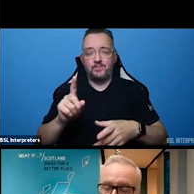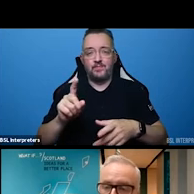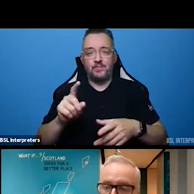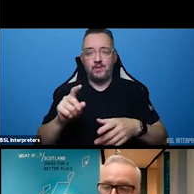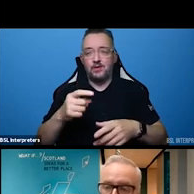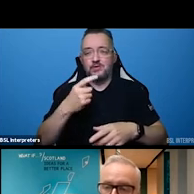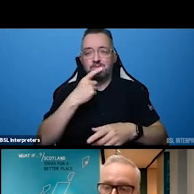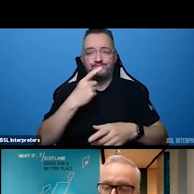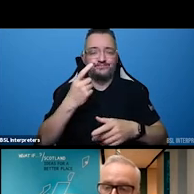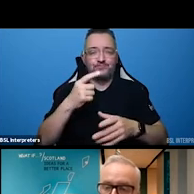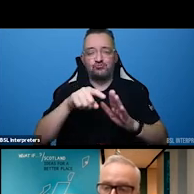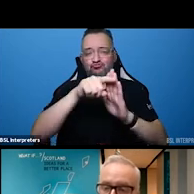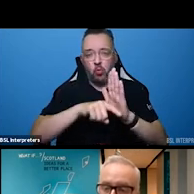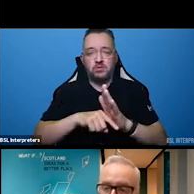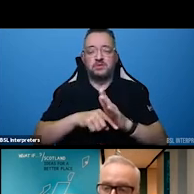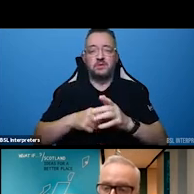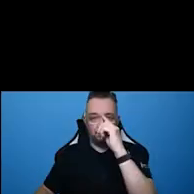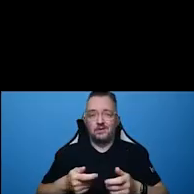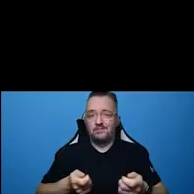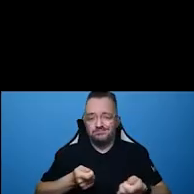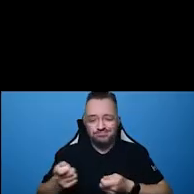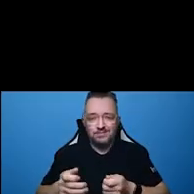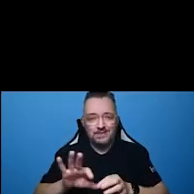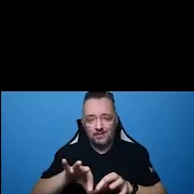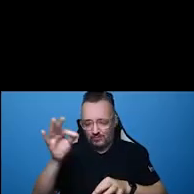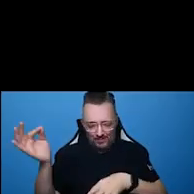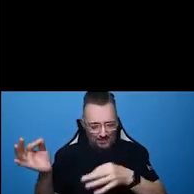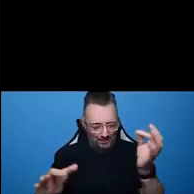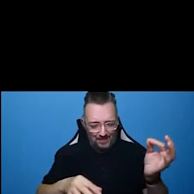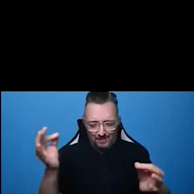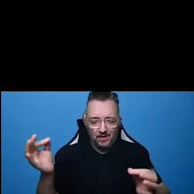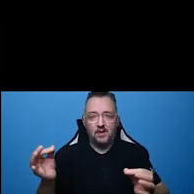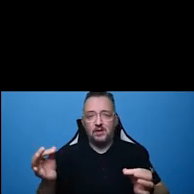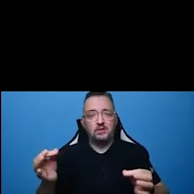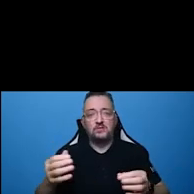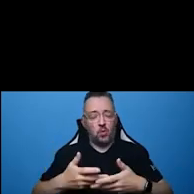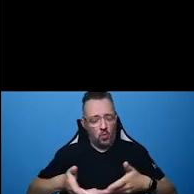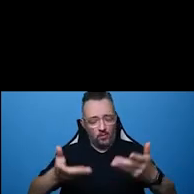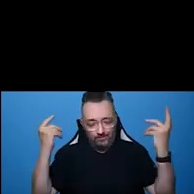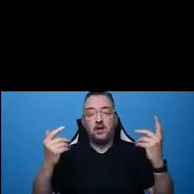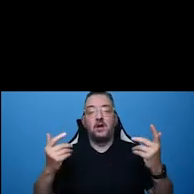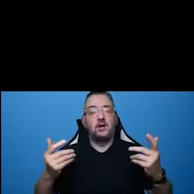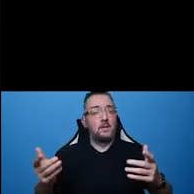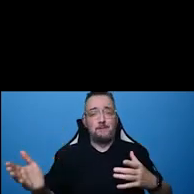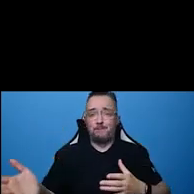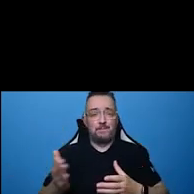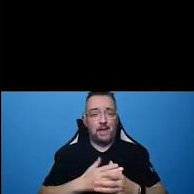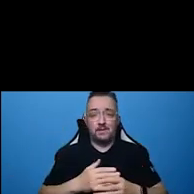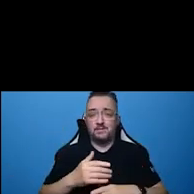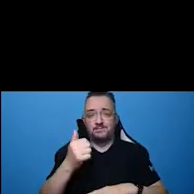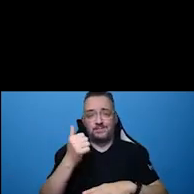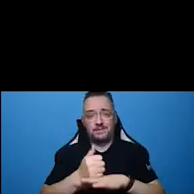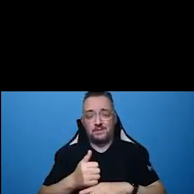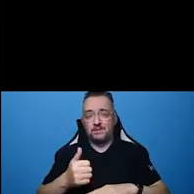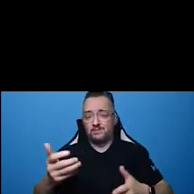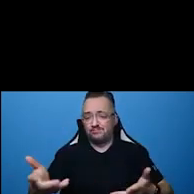and administration which are involved in how places and buildings are realised today, and really bring it back to a